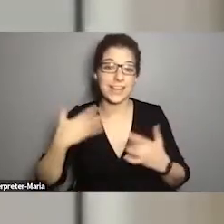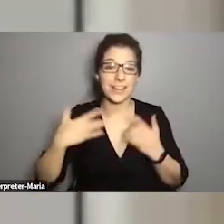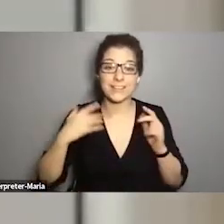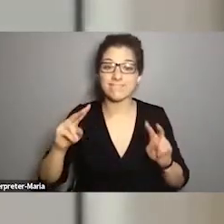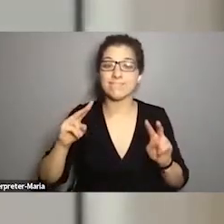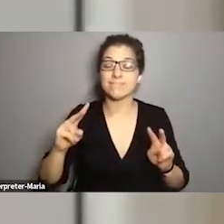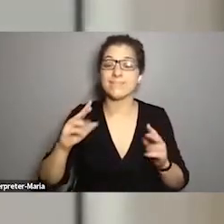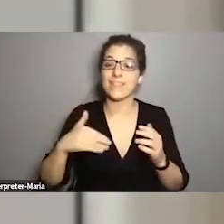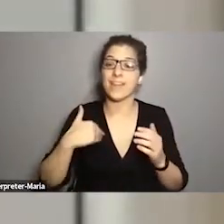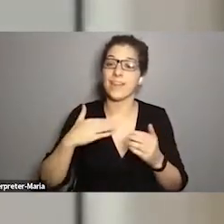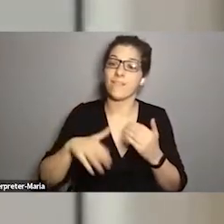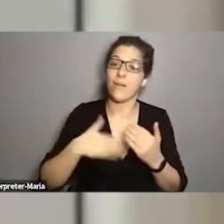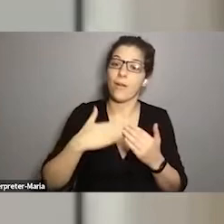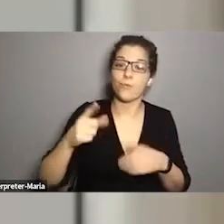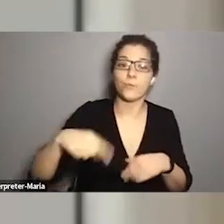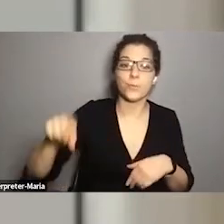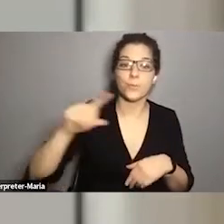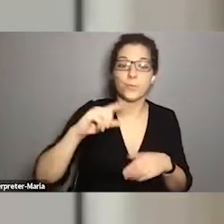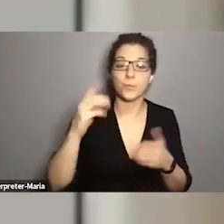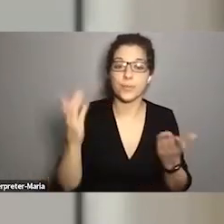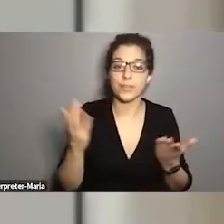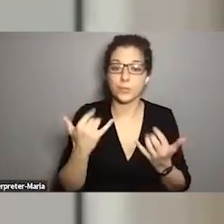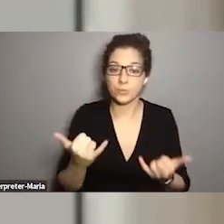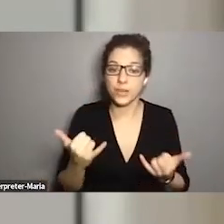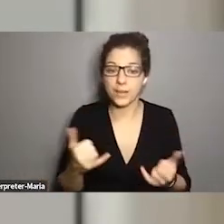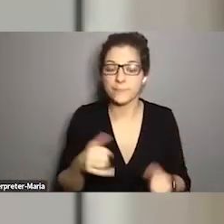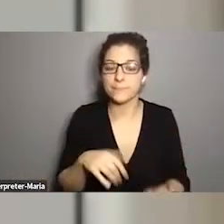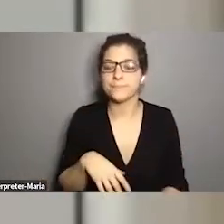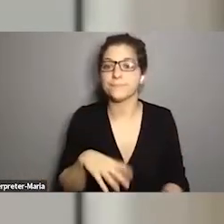have all of you here. I want to